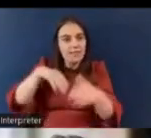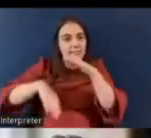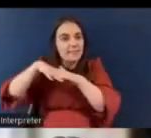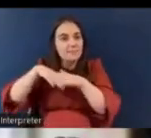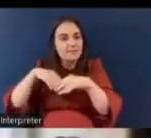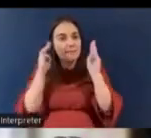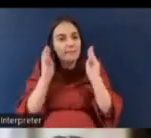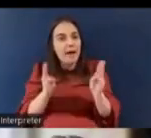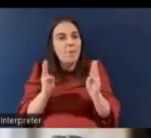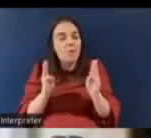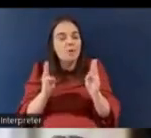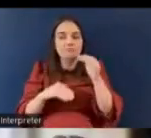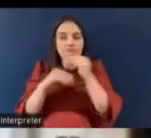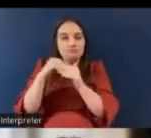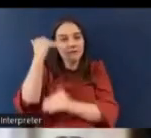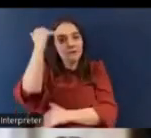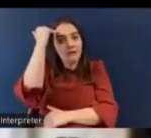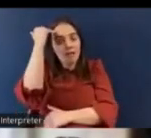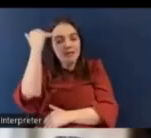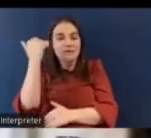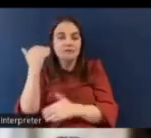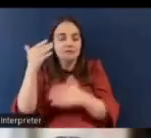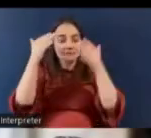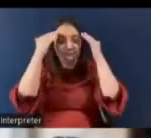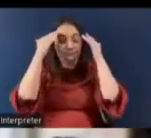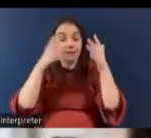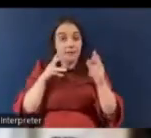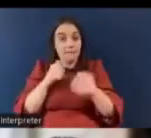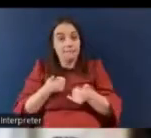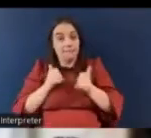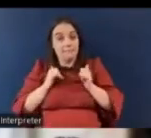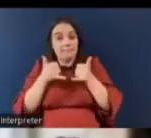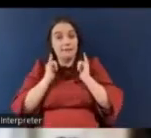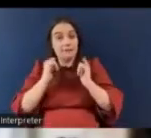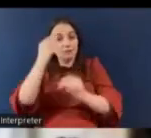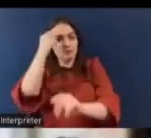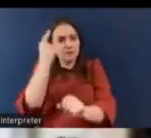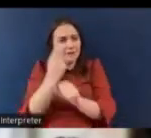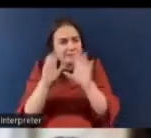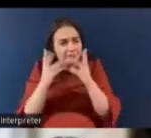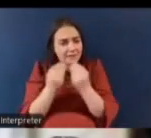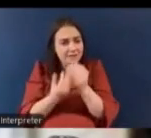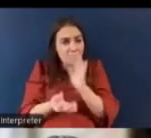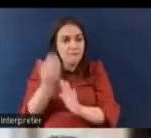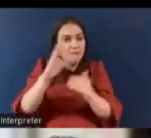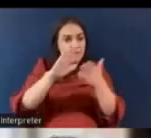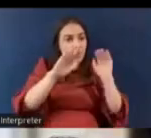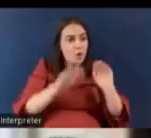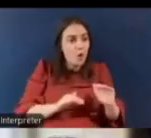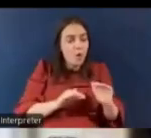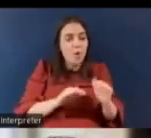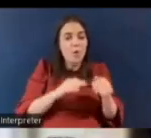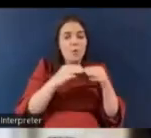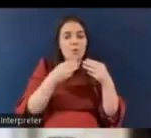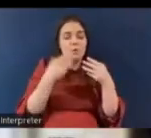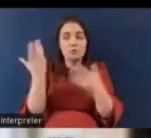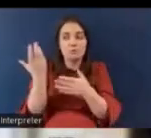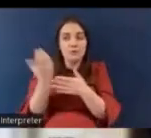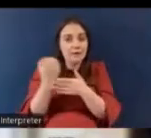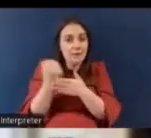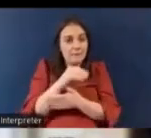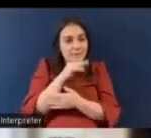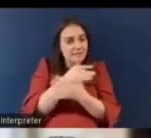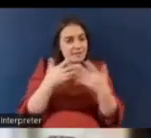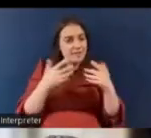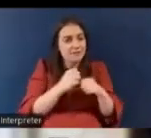amount of knowledge and headspace. And, especially if you're a low income, you've already got enough stressors in your life. So,